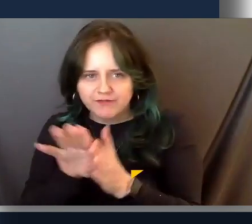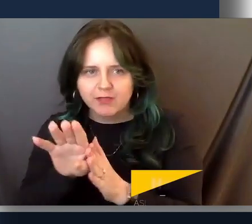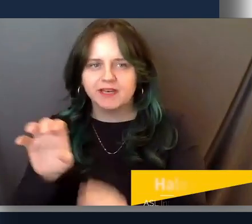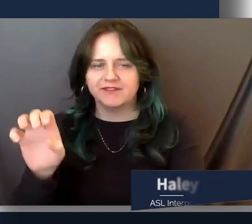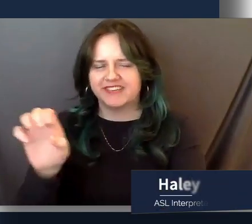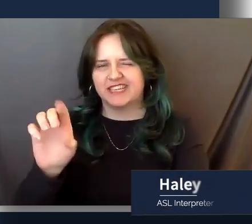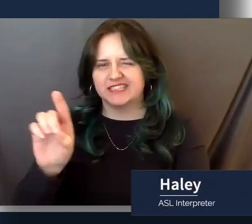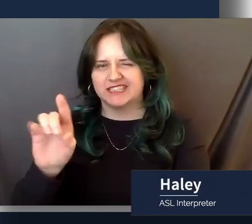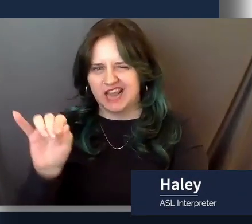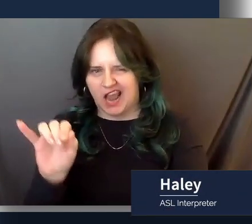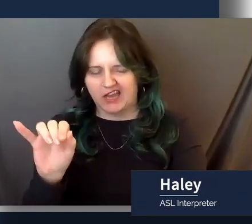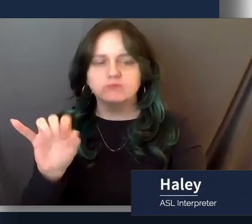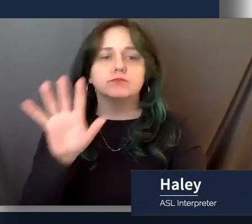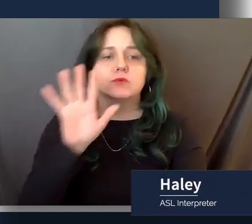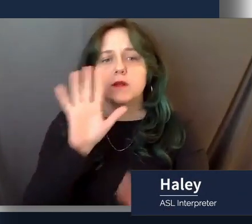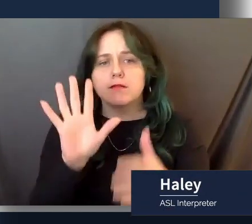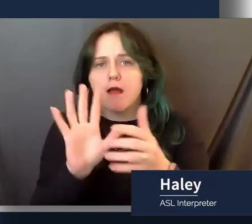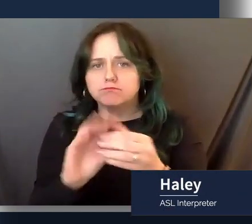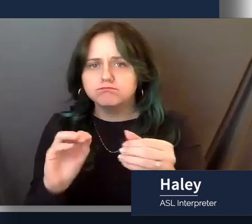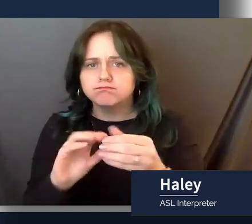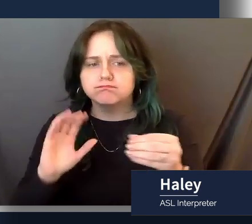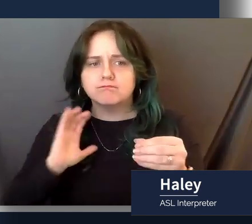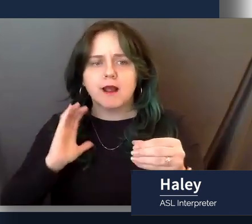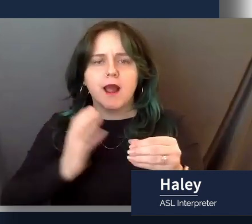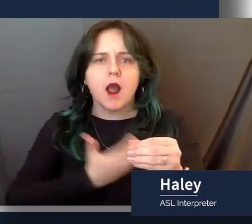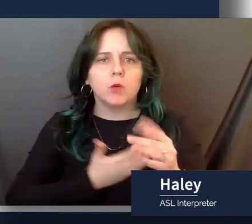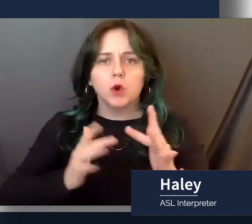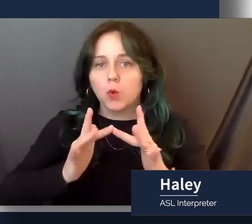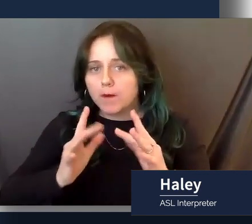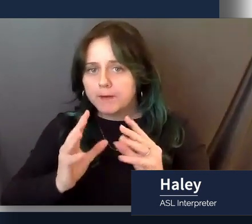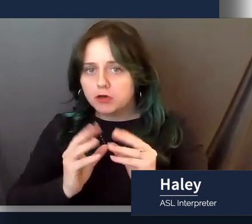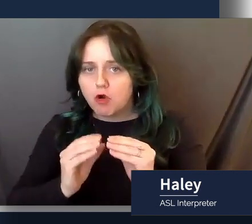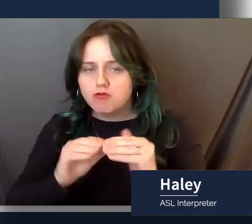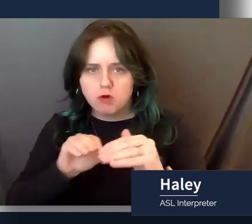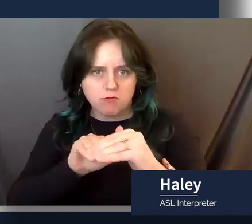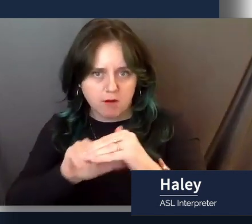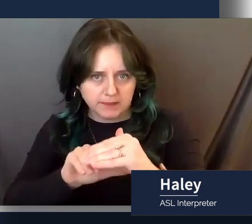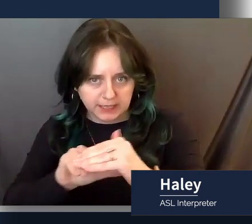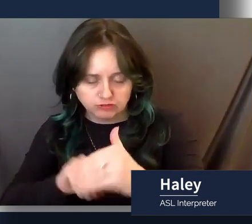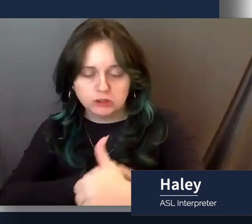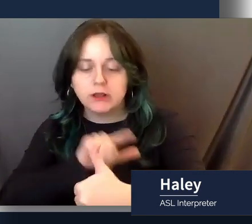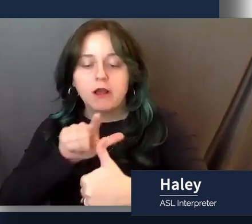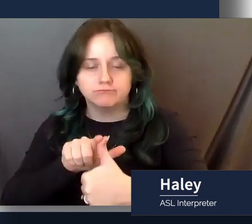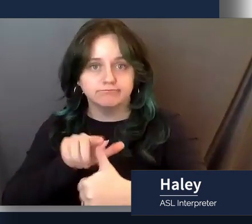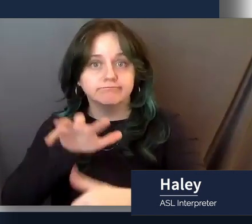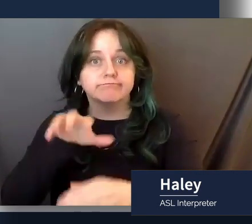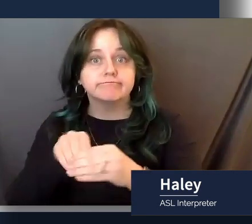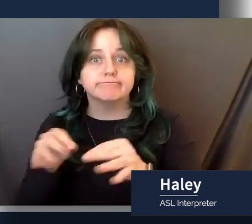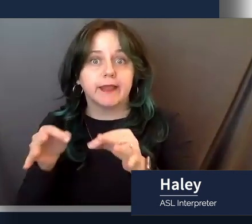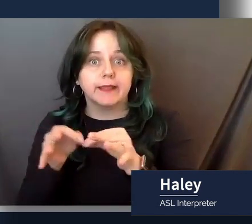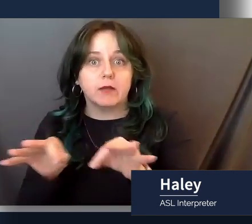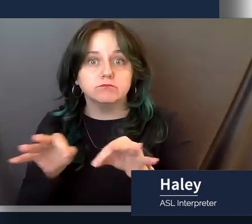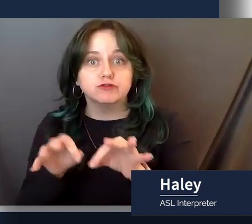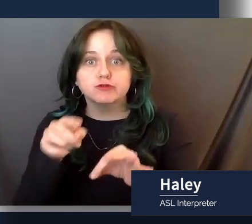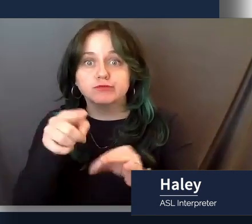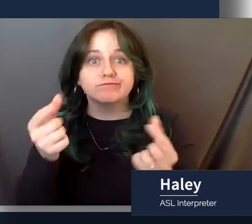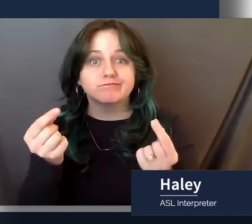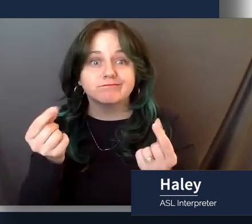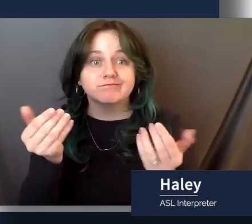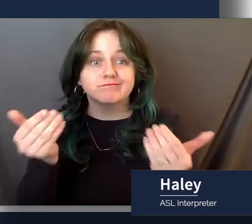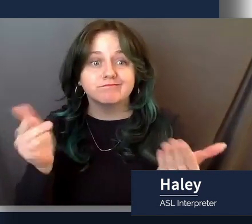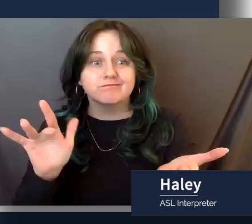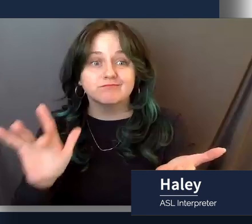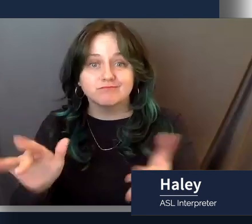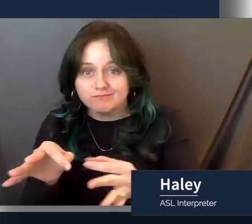the accommodations that are available for this webinar. There's closed captioning available. Just click on Captions in your